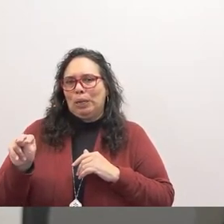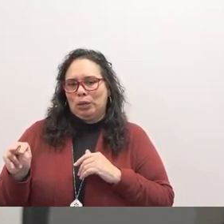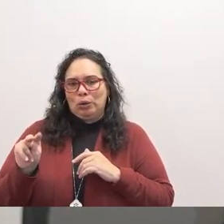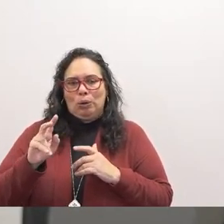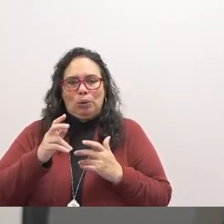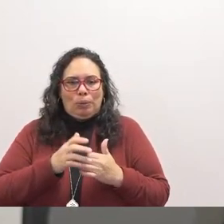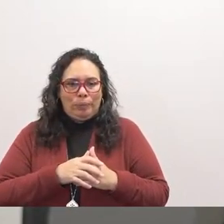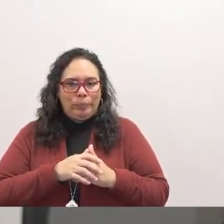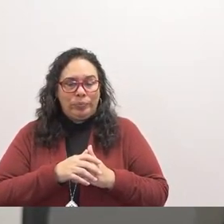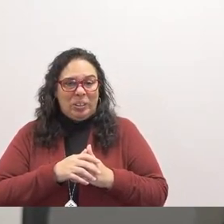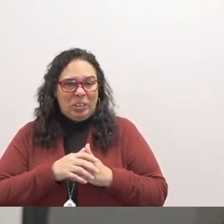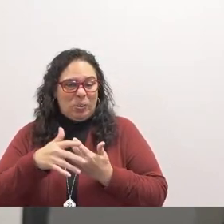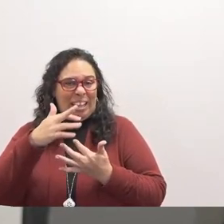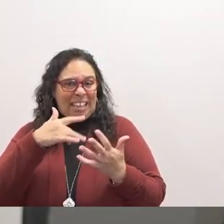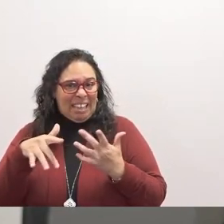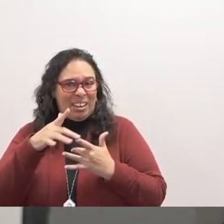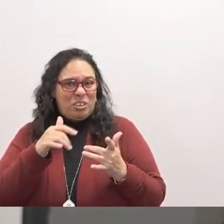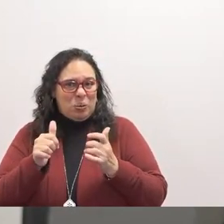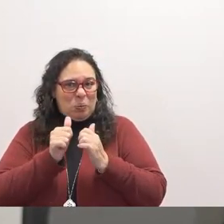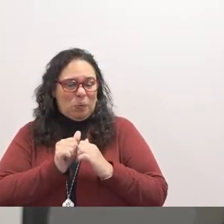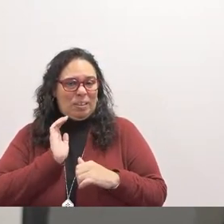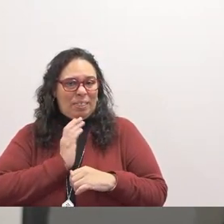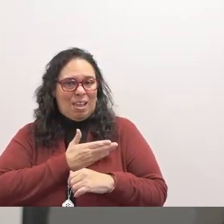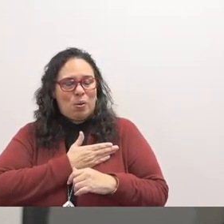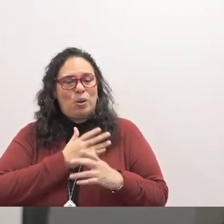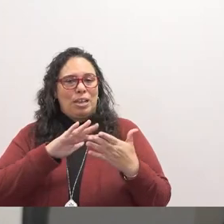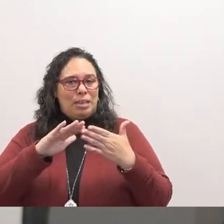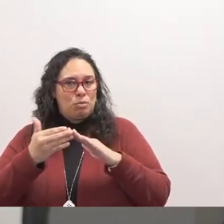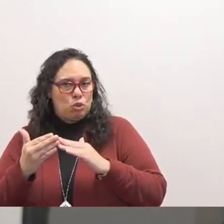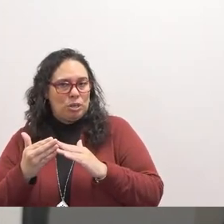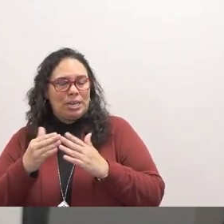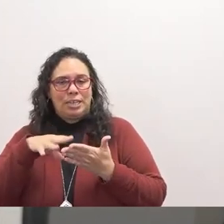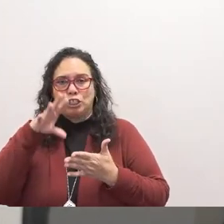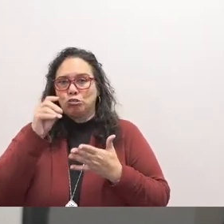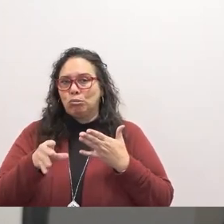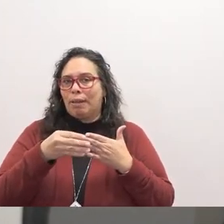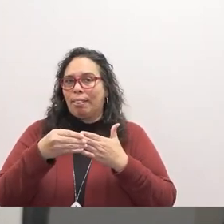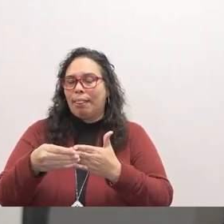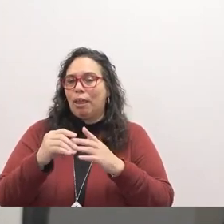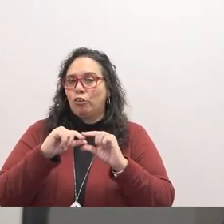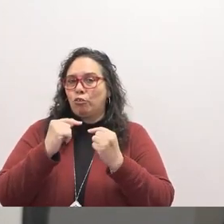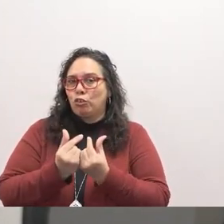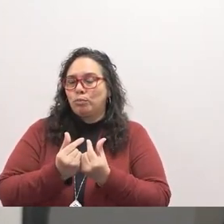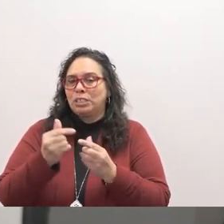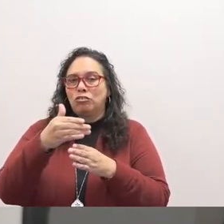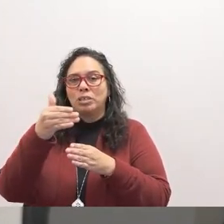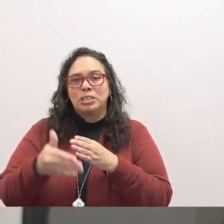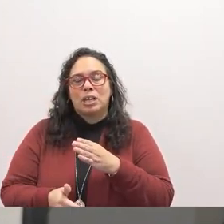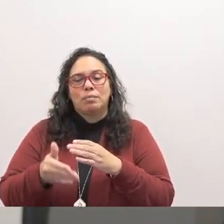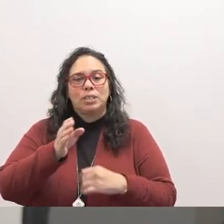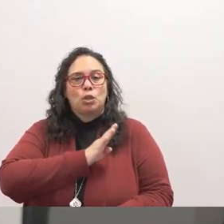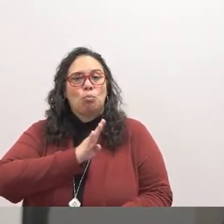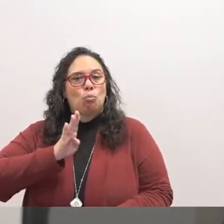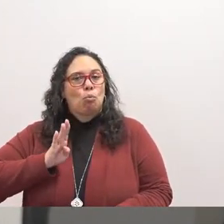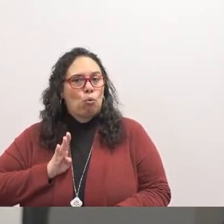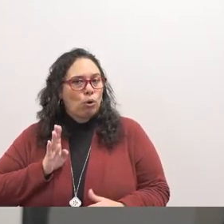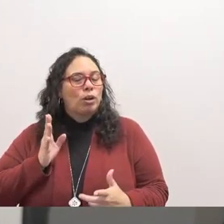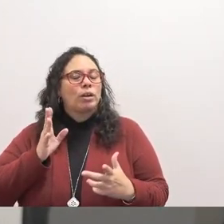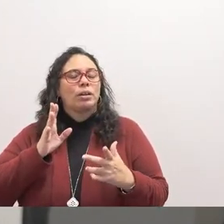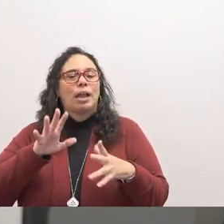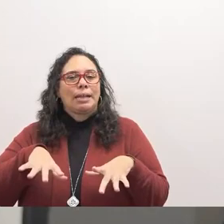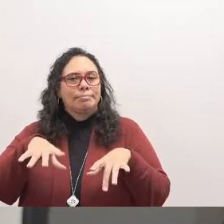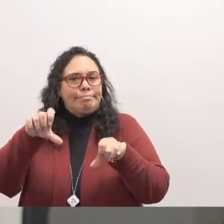considerable effort of engaging with our community, student-led groups, resulted in the board adopting a board